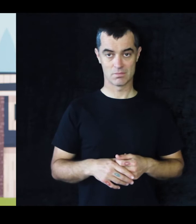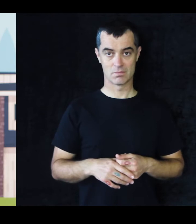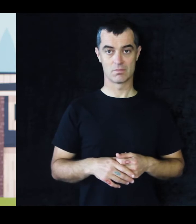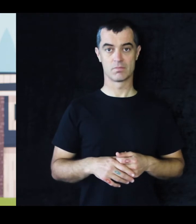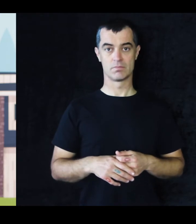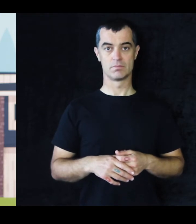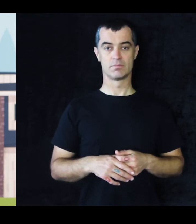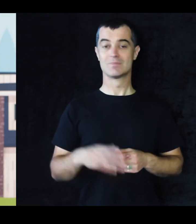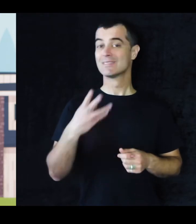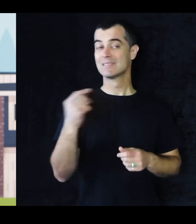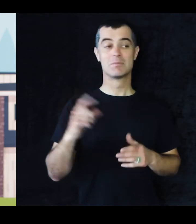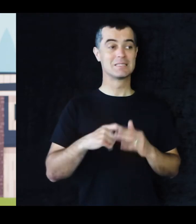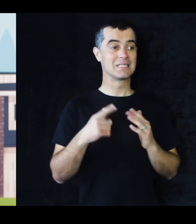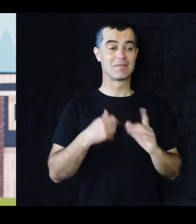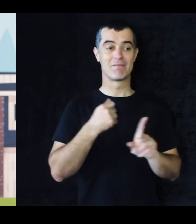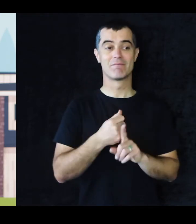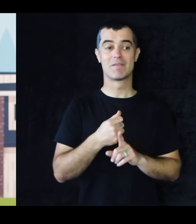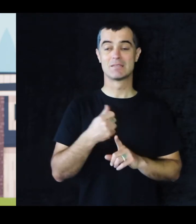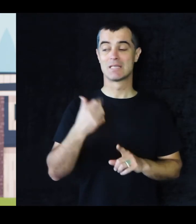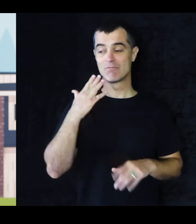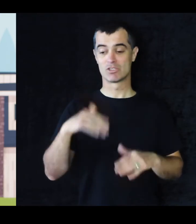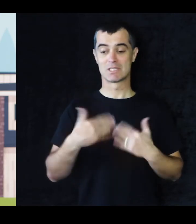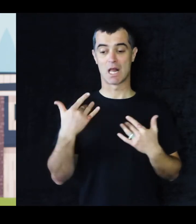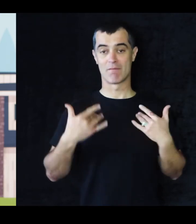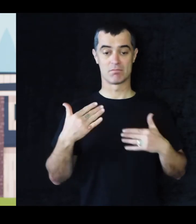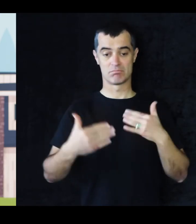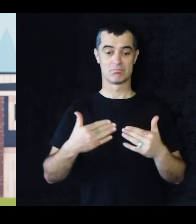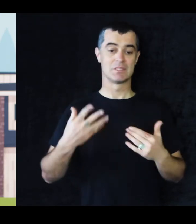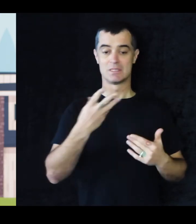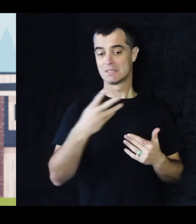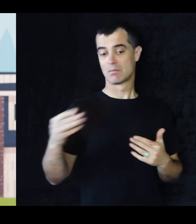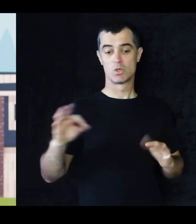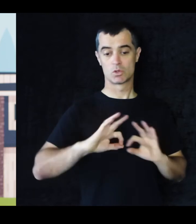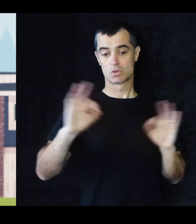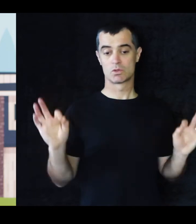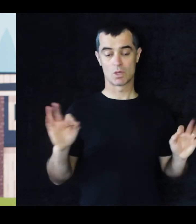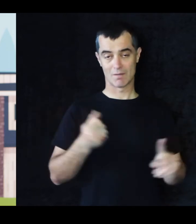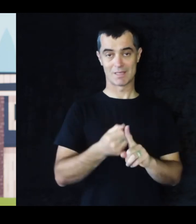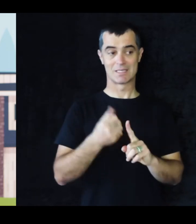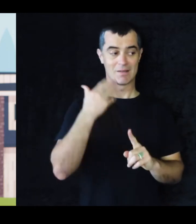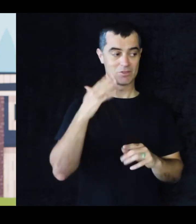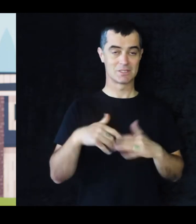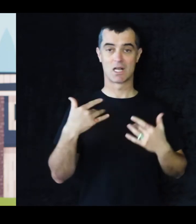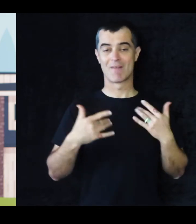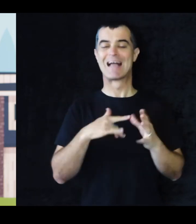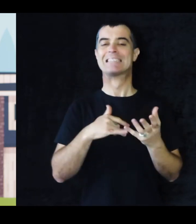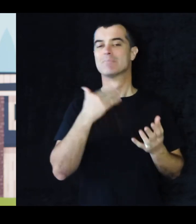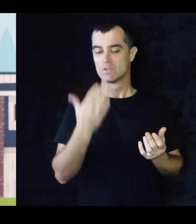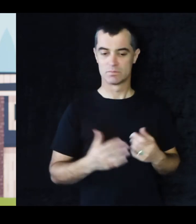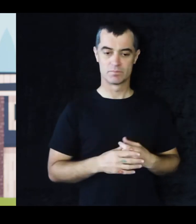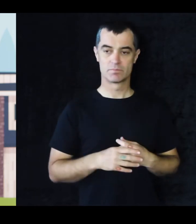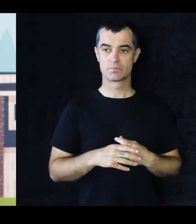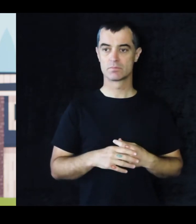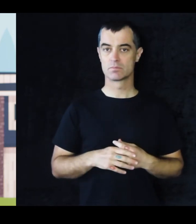So there are some disabilities that affect everyday life, and there are some that don't affect